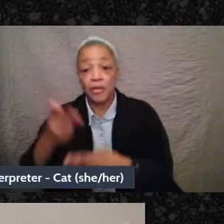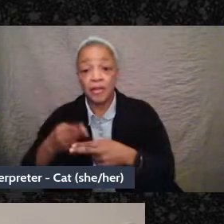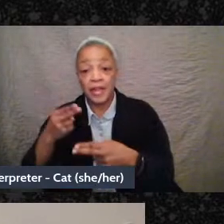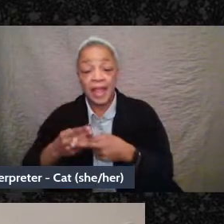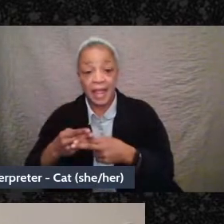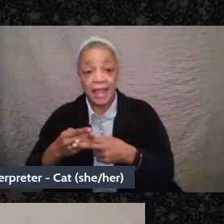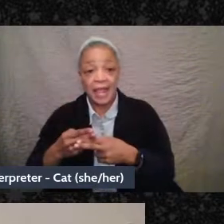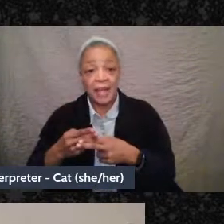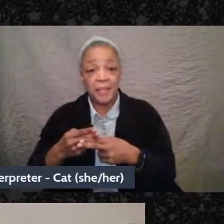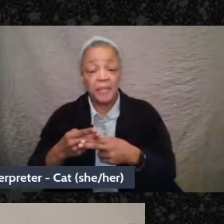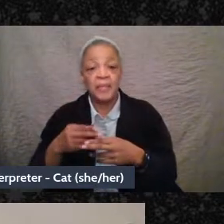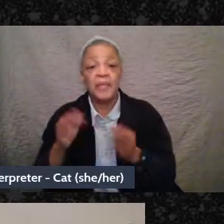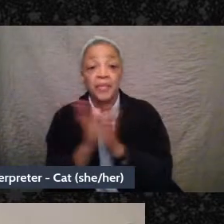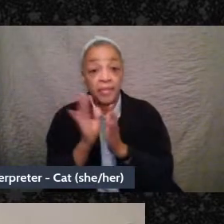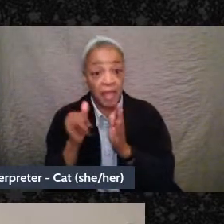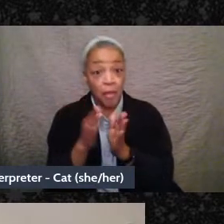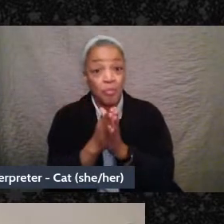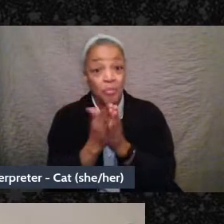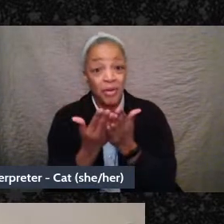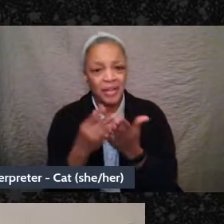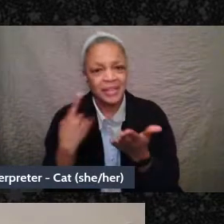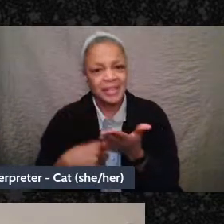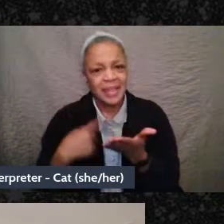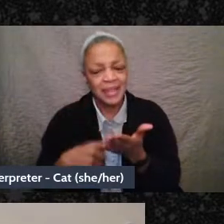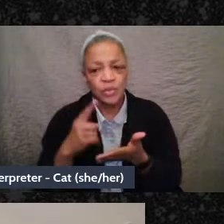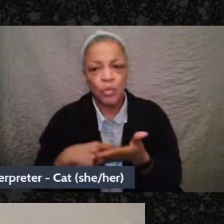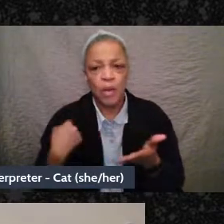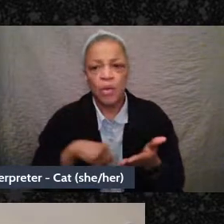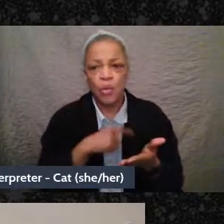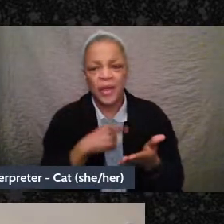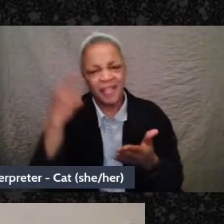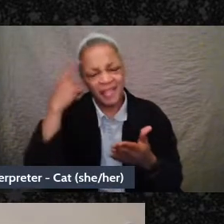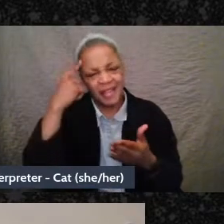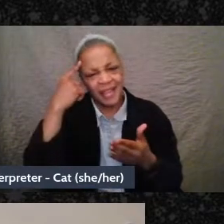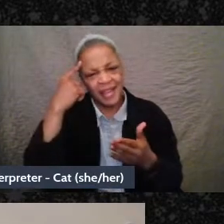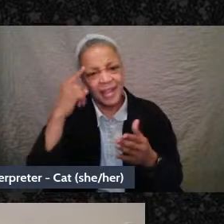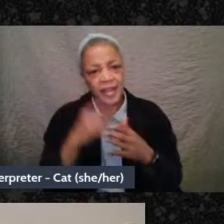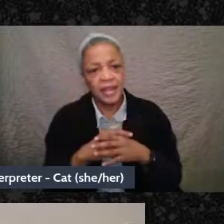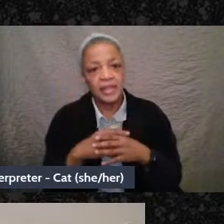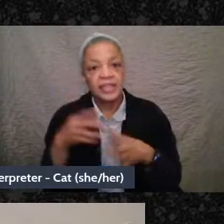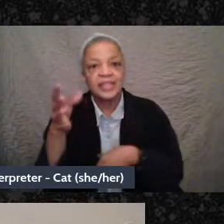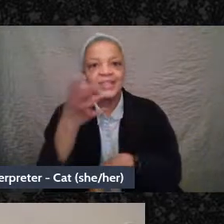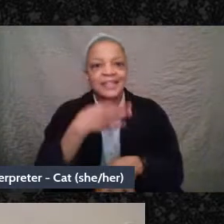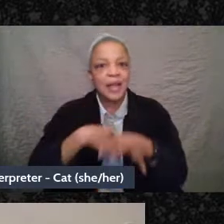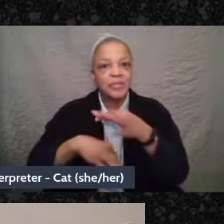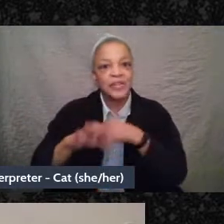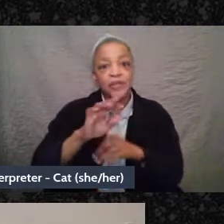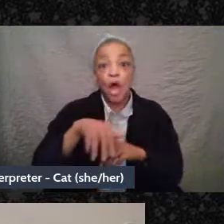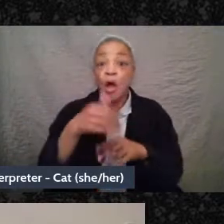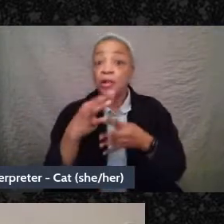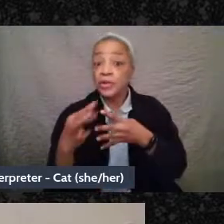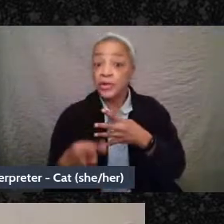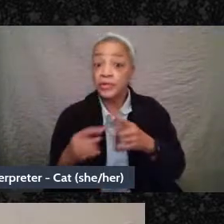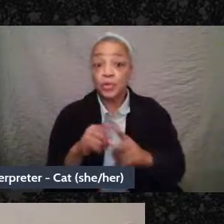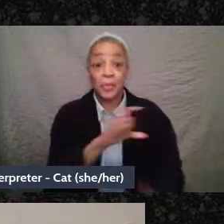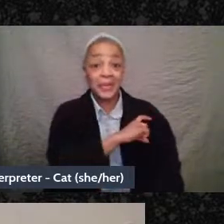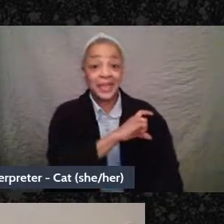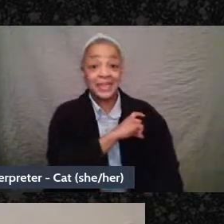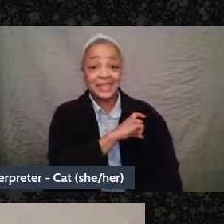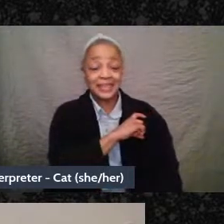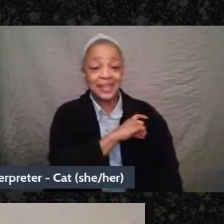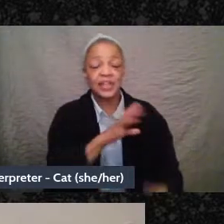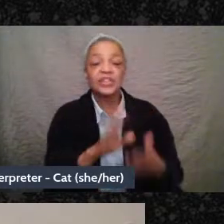Law, talk about the ways in which the things that we think of as substitutes or alternatives to police are just police